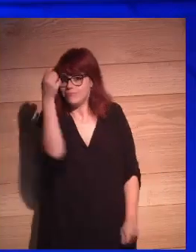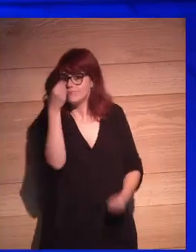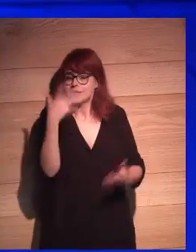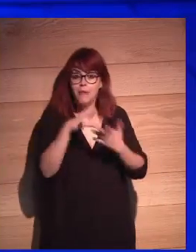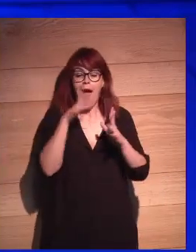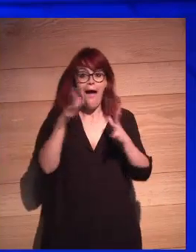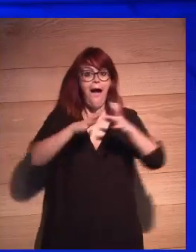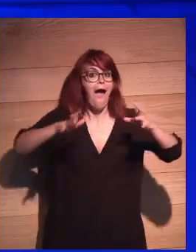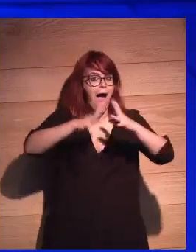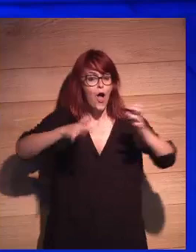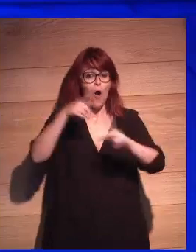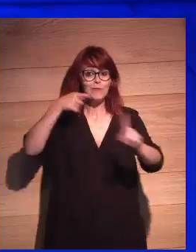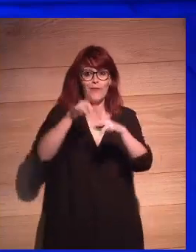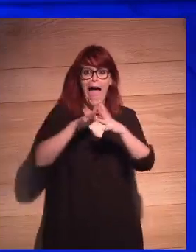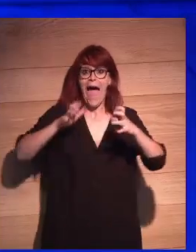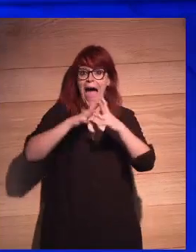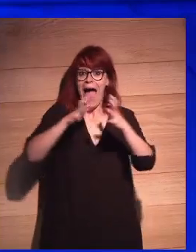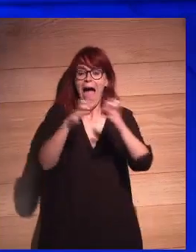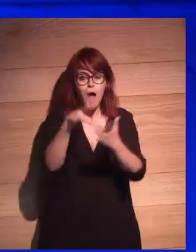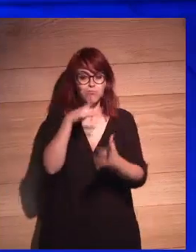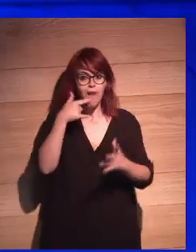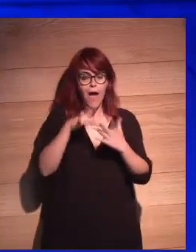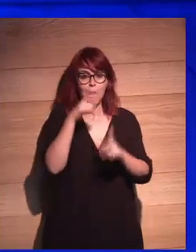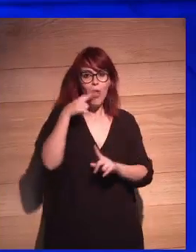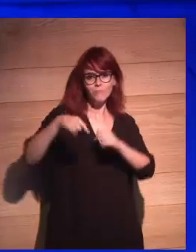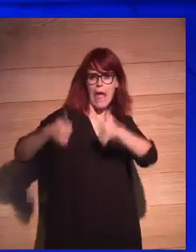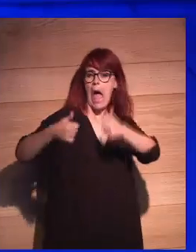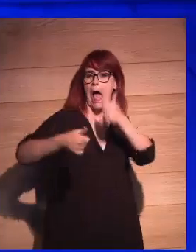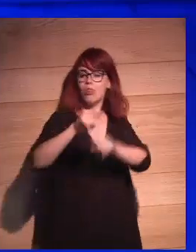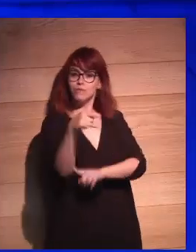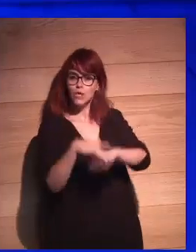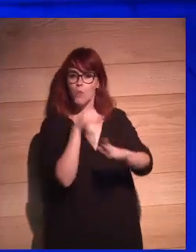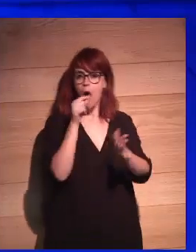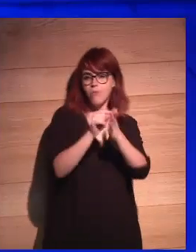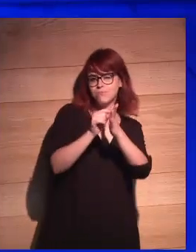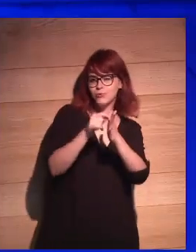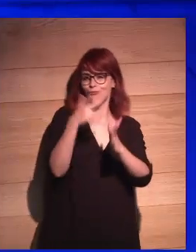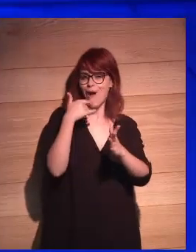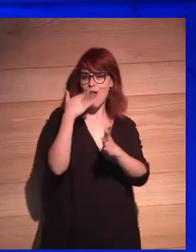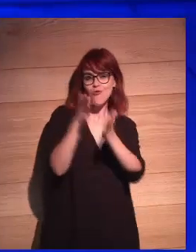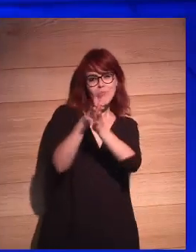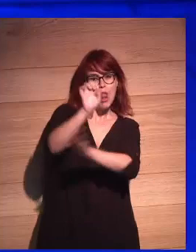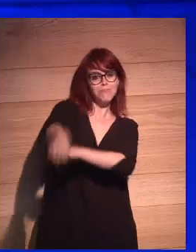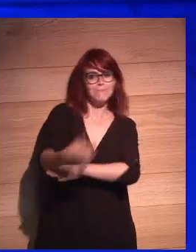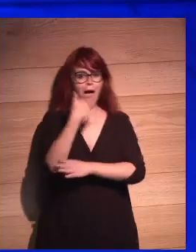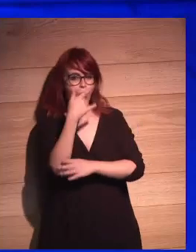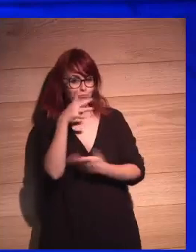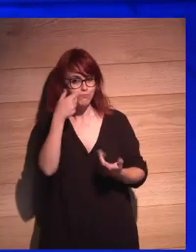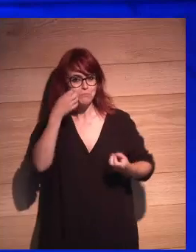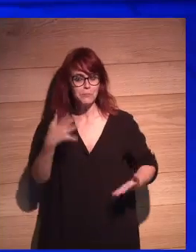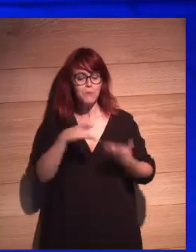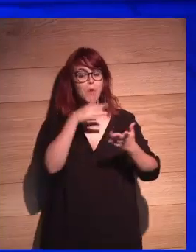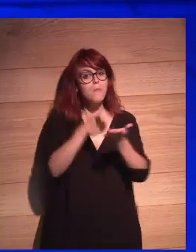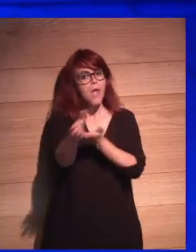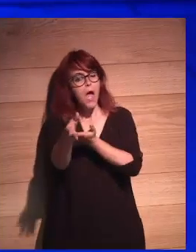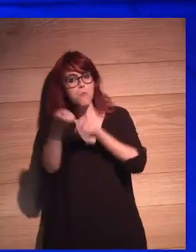is wonderful. Students are looking forward to get to that point because we also set them